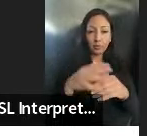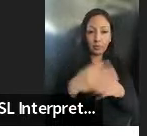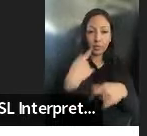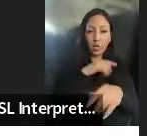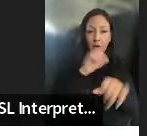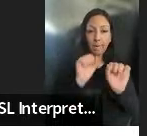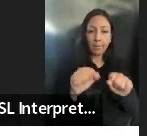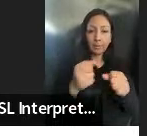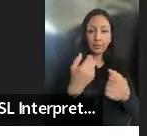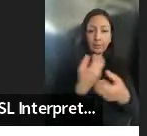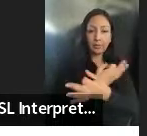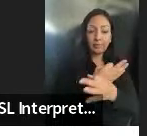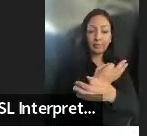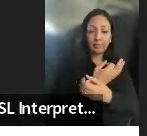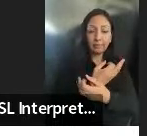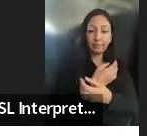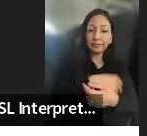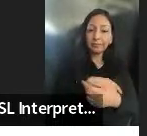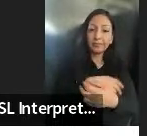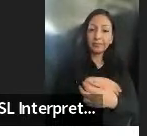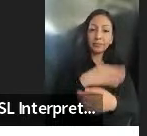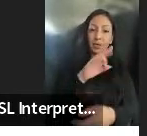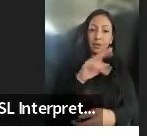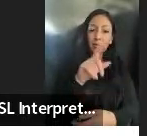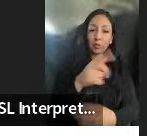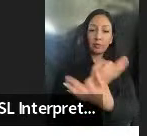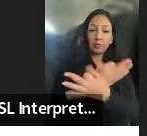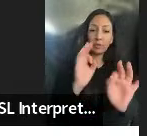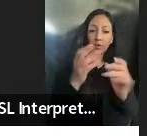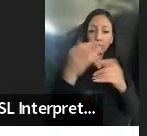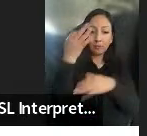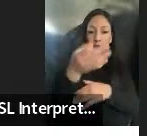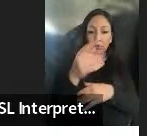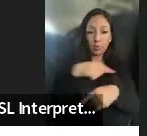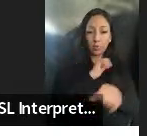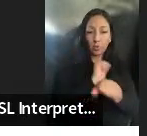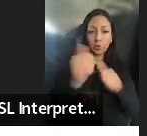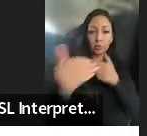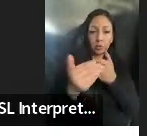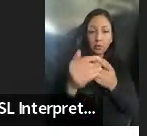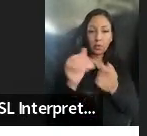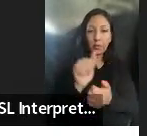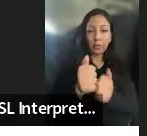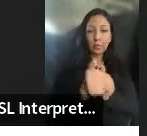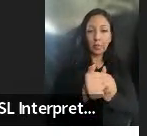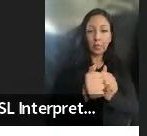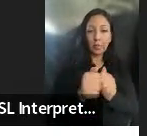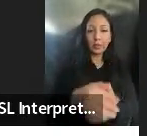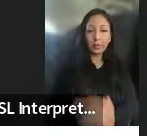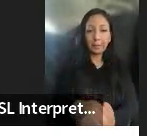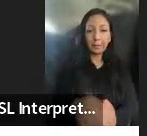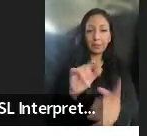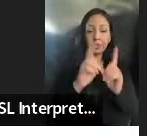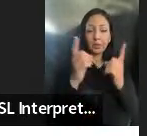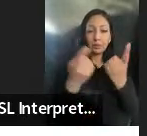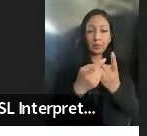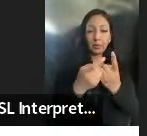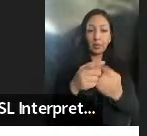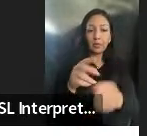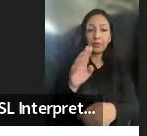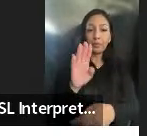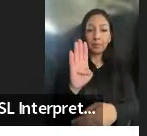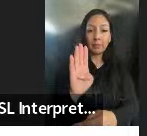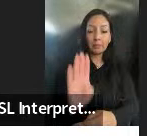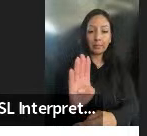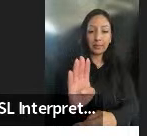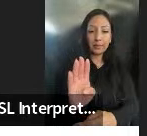fuel-free future. We have been working very closely with DOB, the Department of Buildings, who administers the building